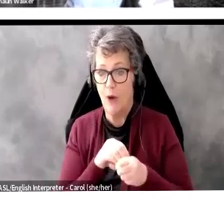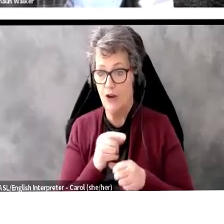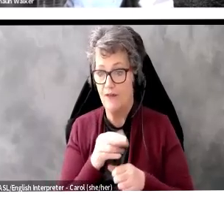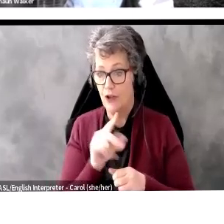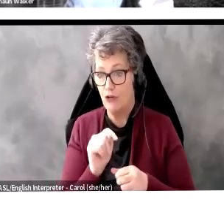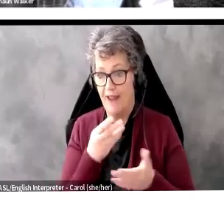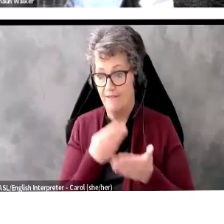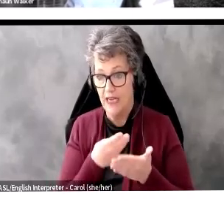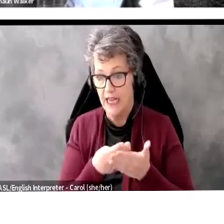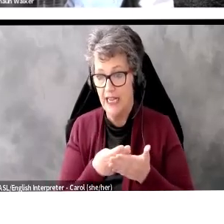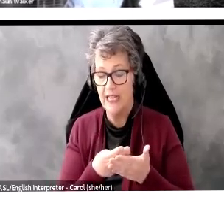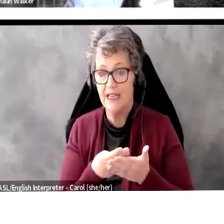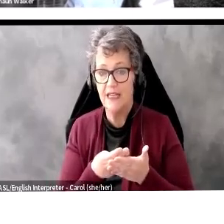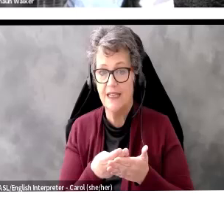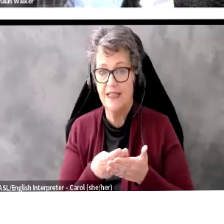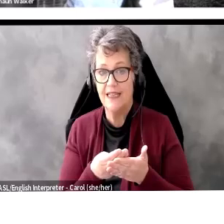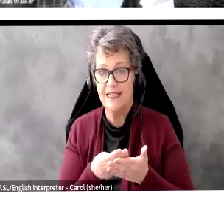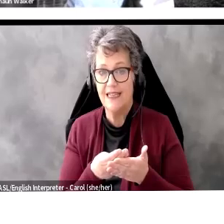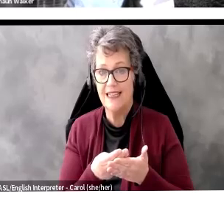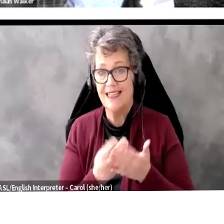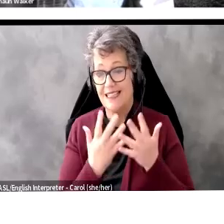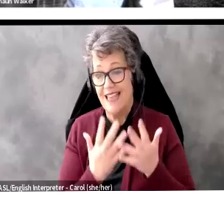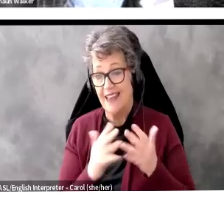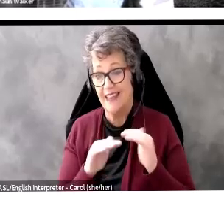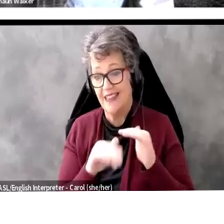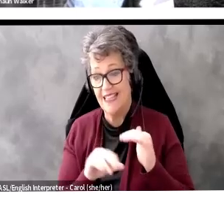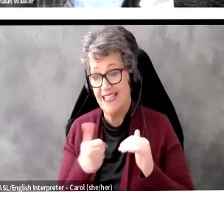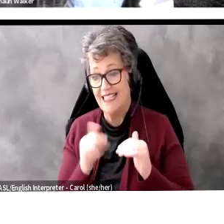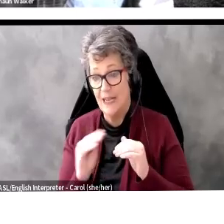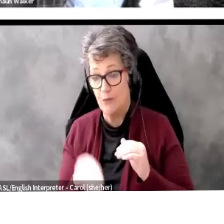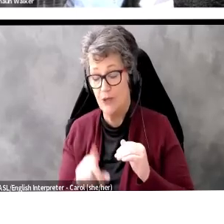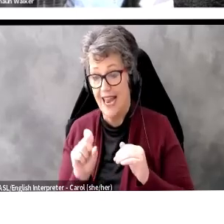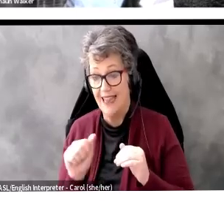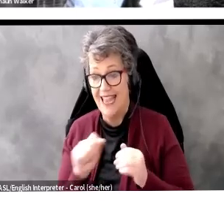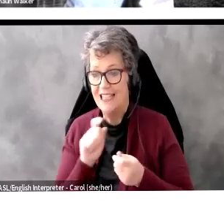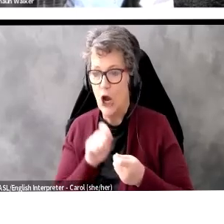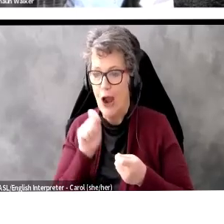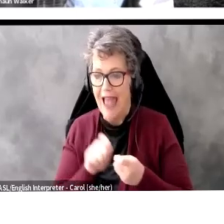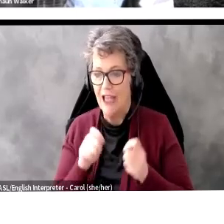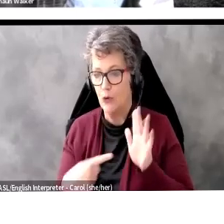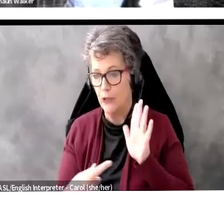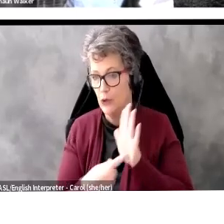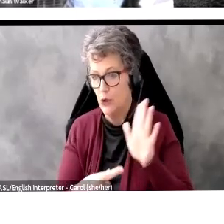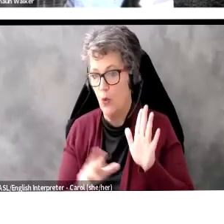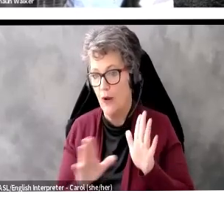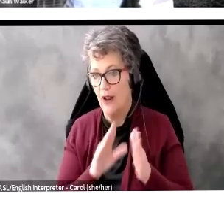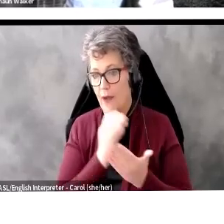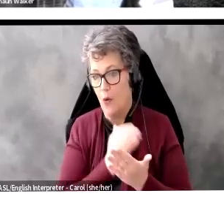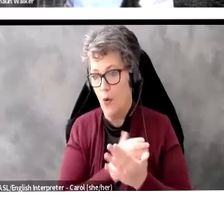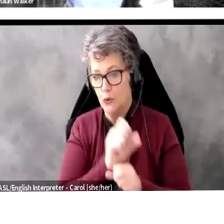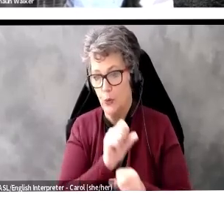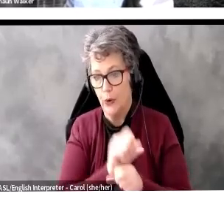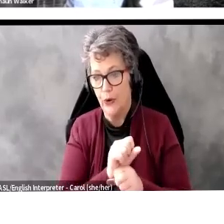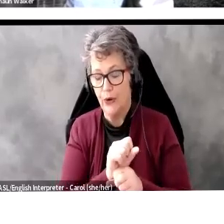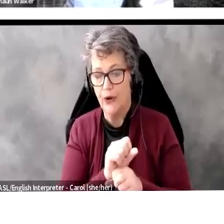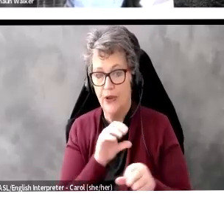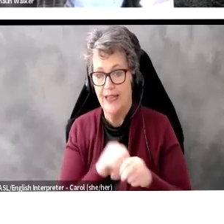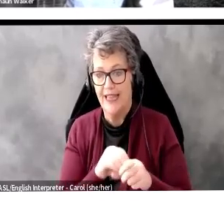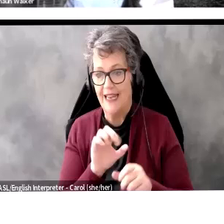funding, sadly, less than 10% of LEAs are accurately reflecting their coursework